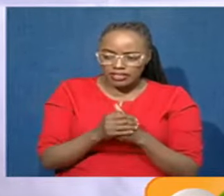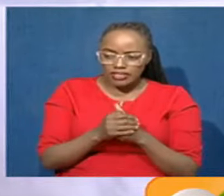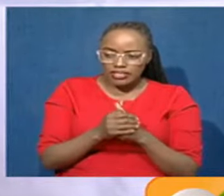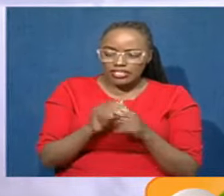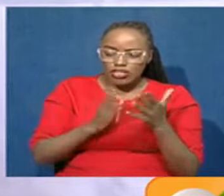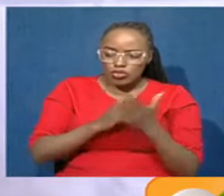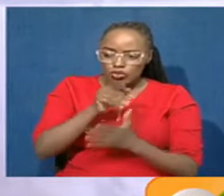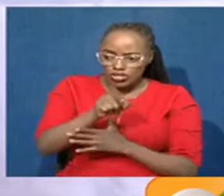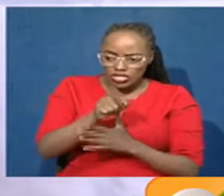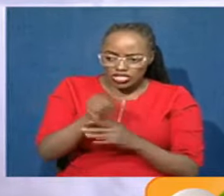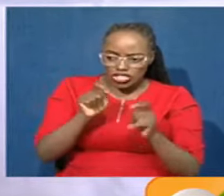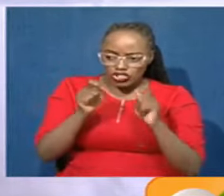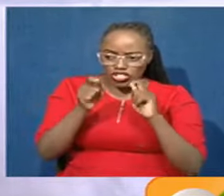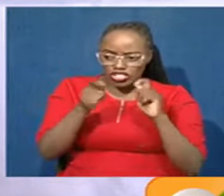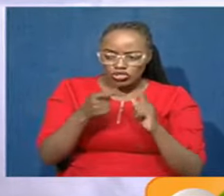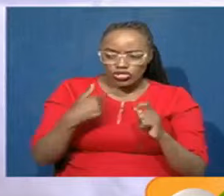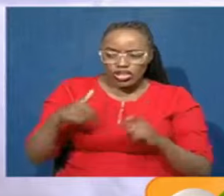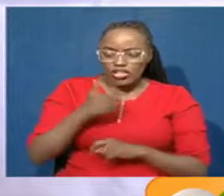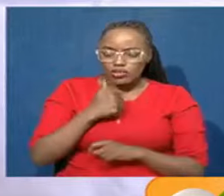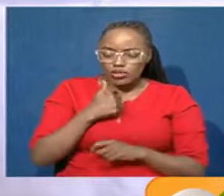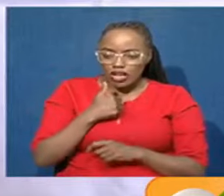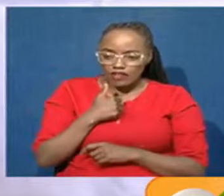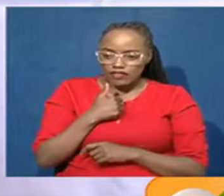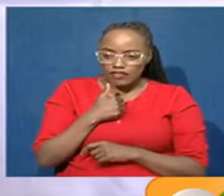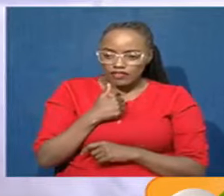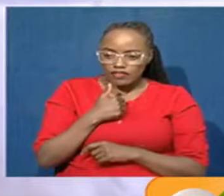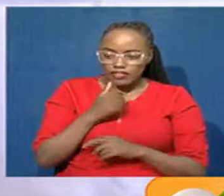Through this transition, we have